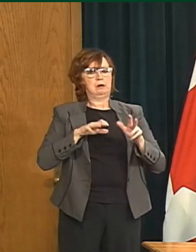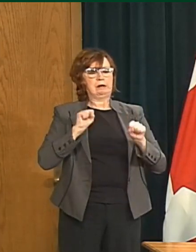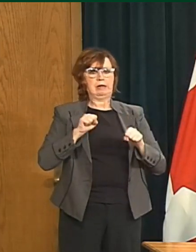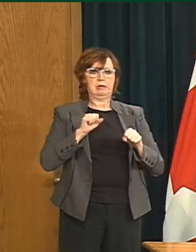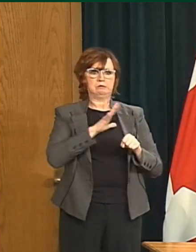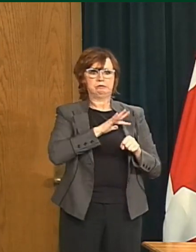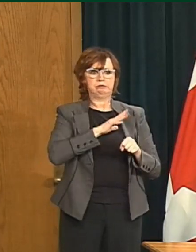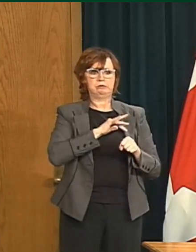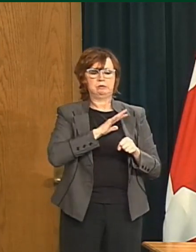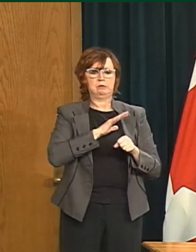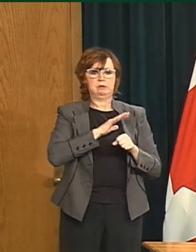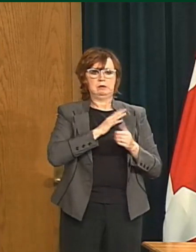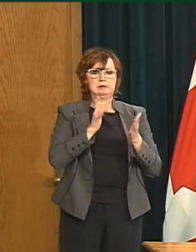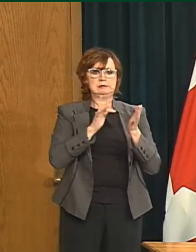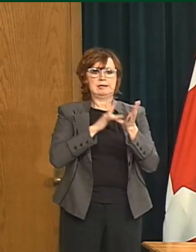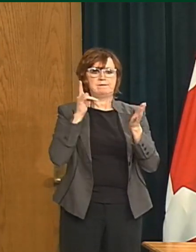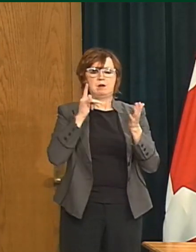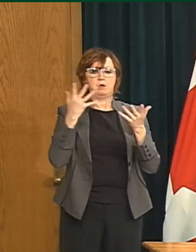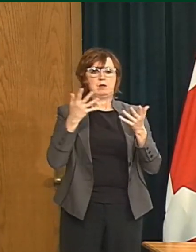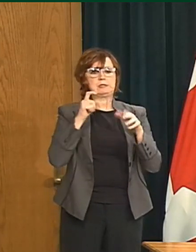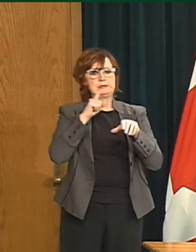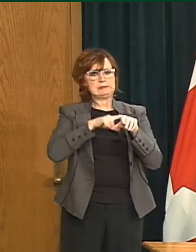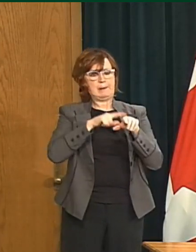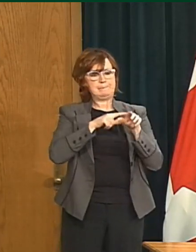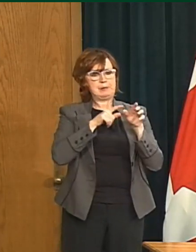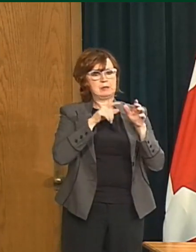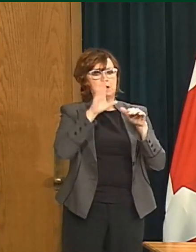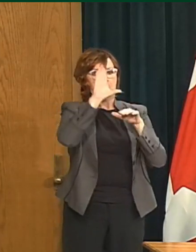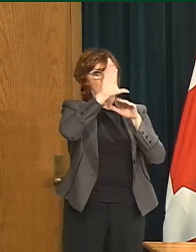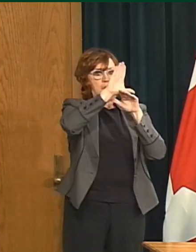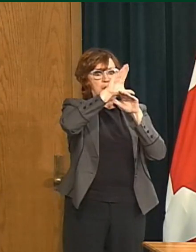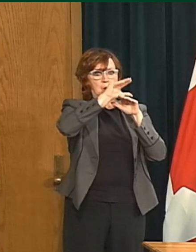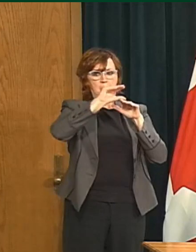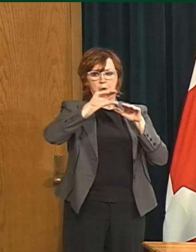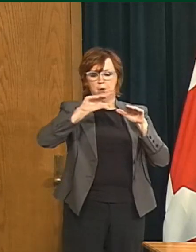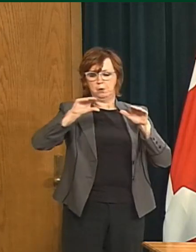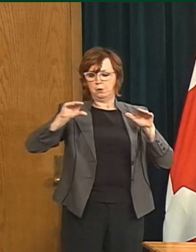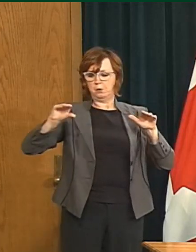that there are treatments that may become available, there are testing